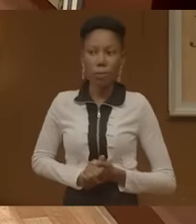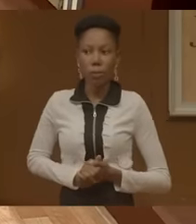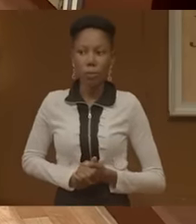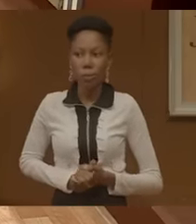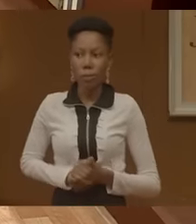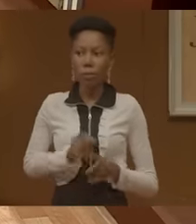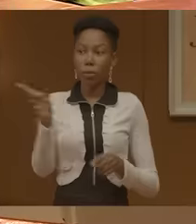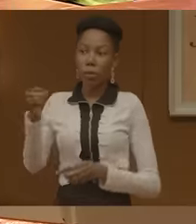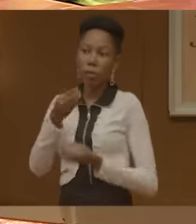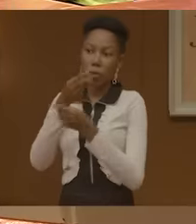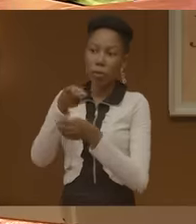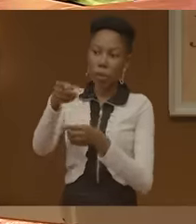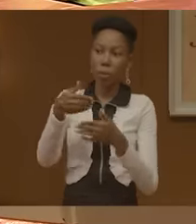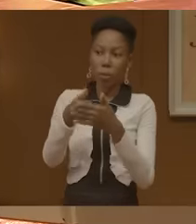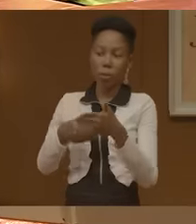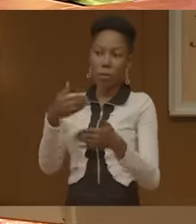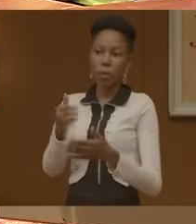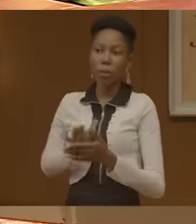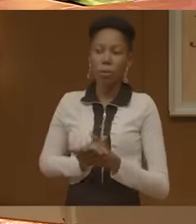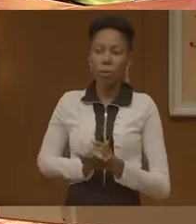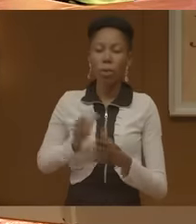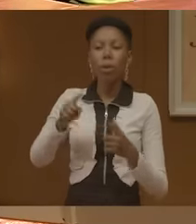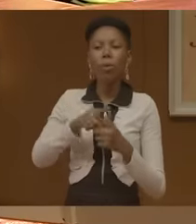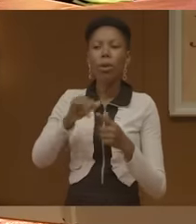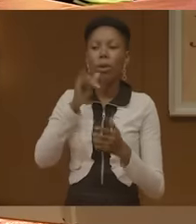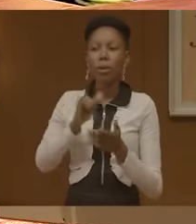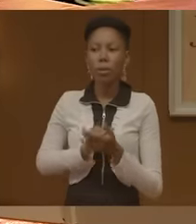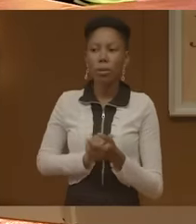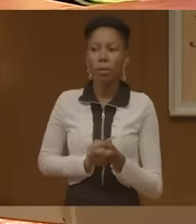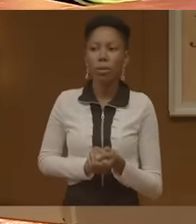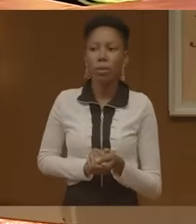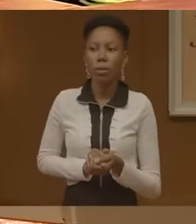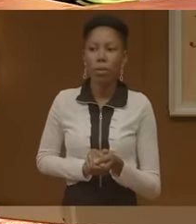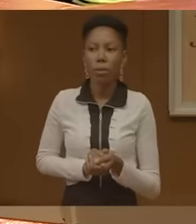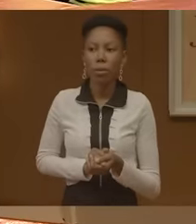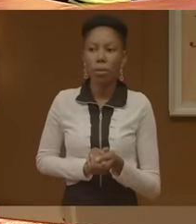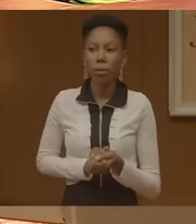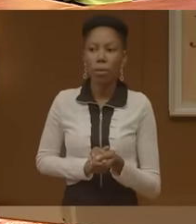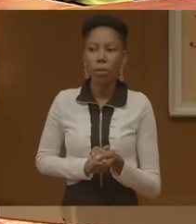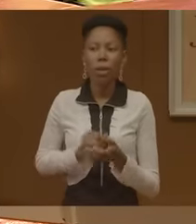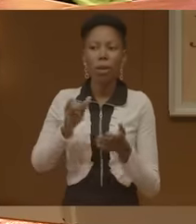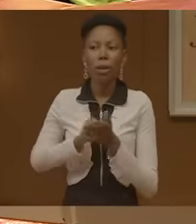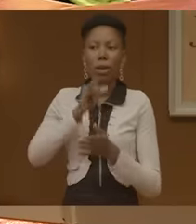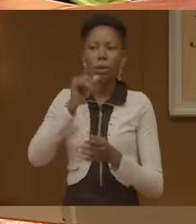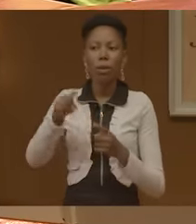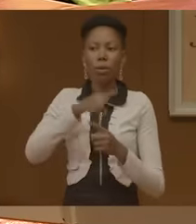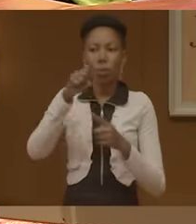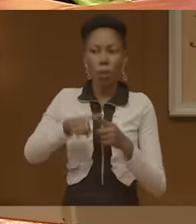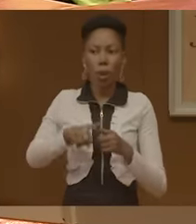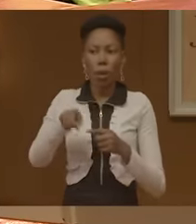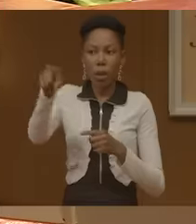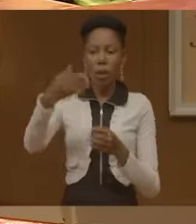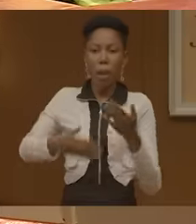Has he told you this before? When was that? He told me immediately when I brought the boy back from